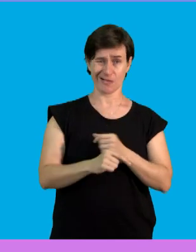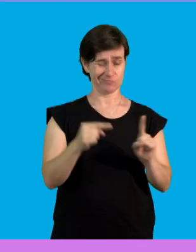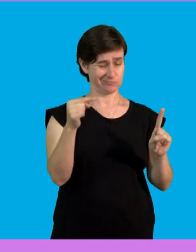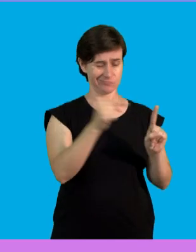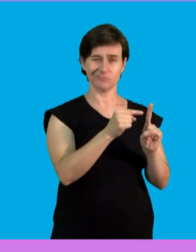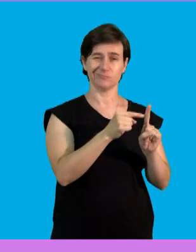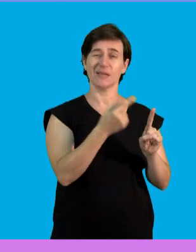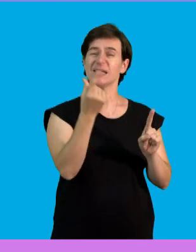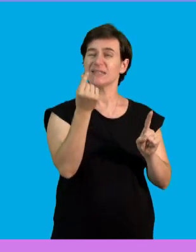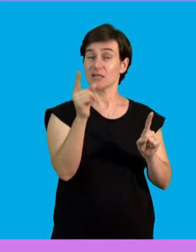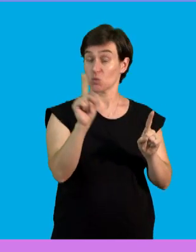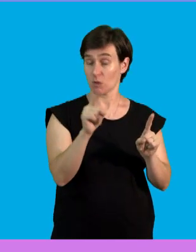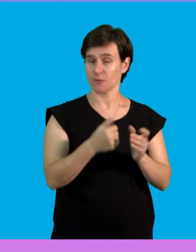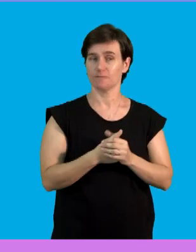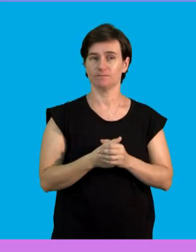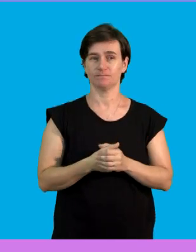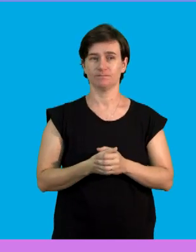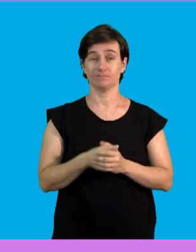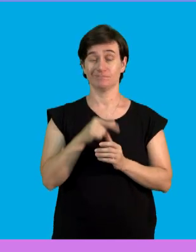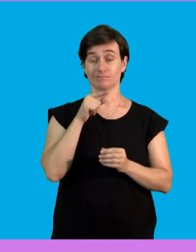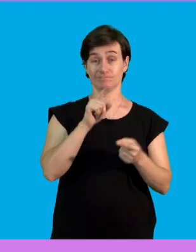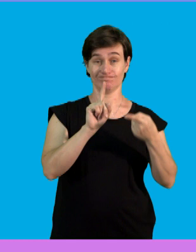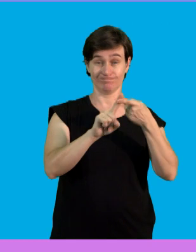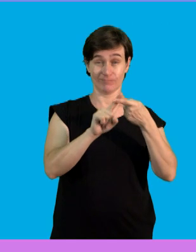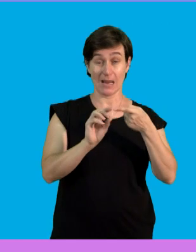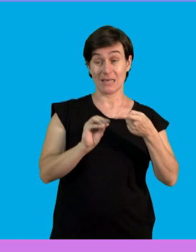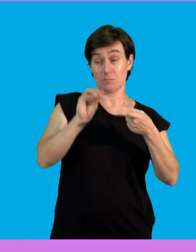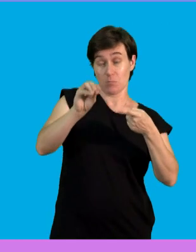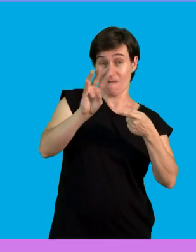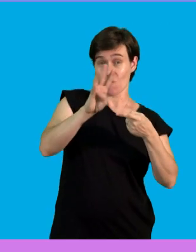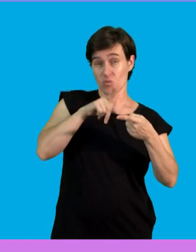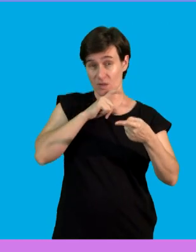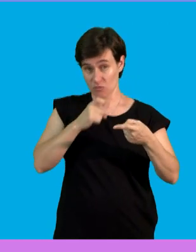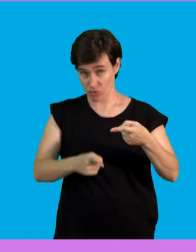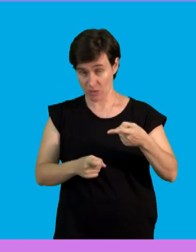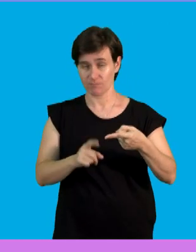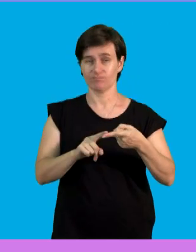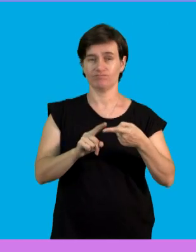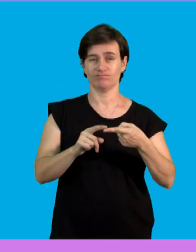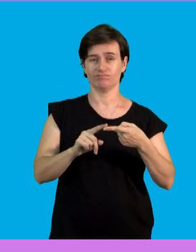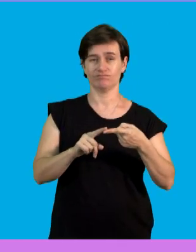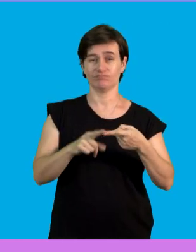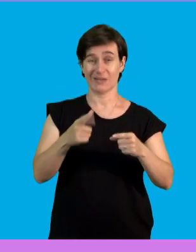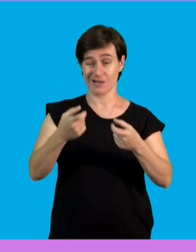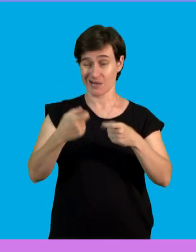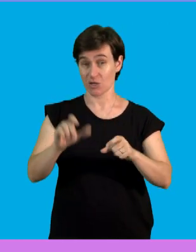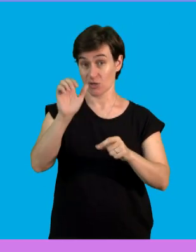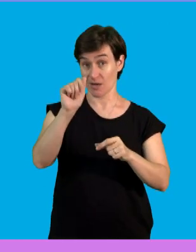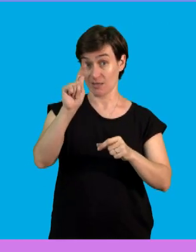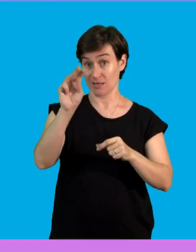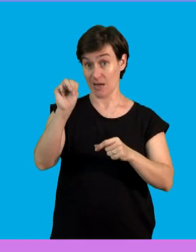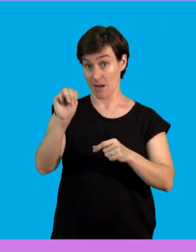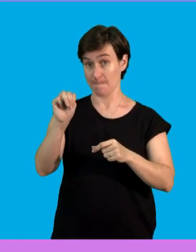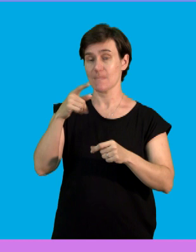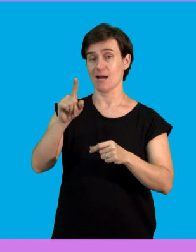following transactions. He deposits 4,000 Rand in cash at an US bank, so his